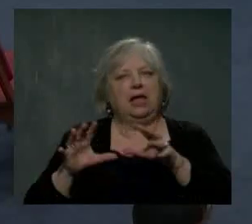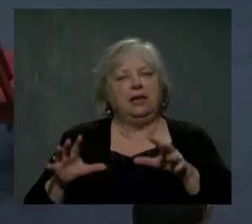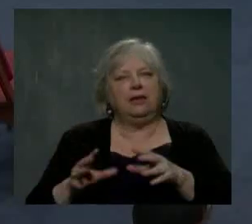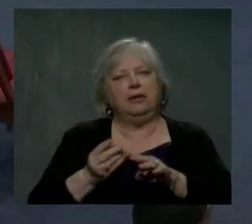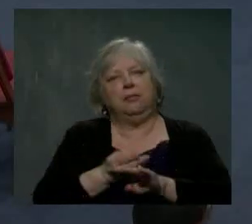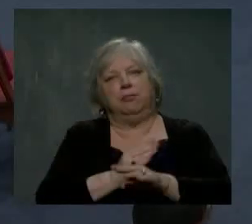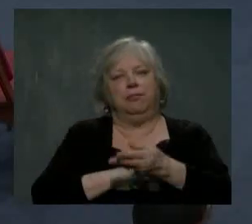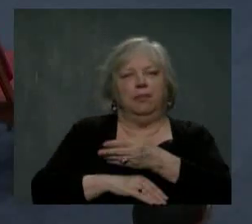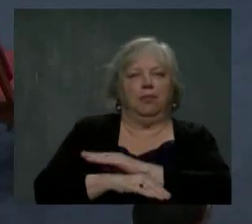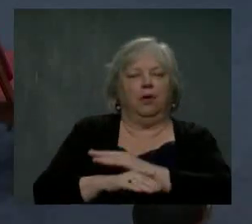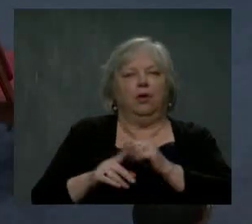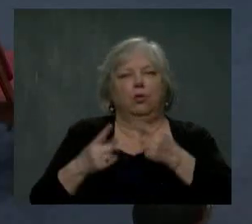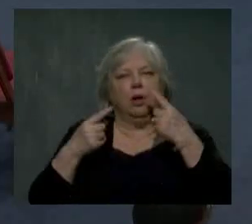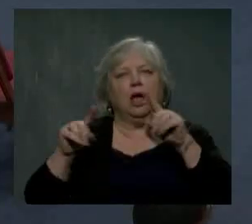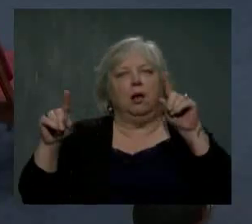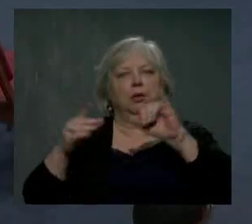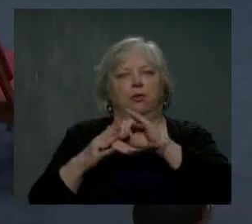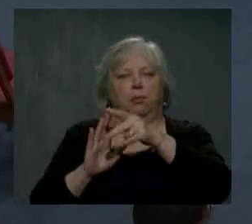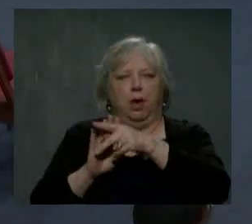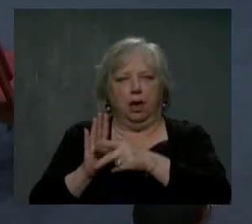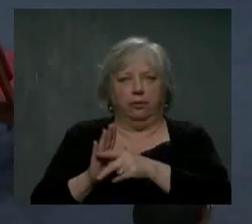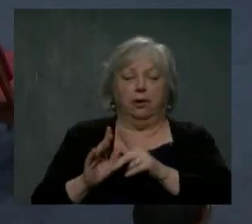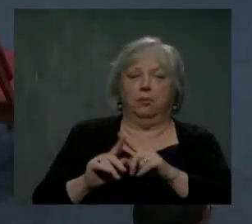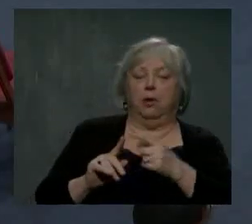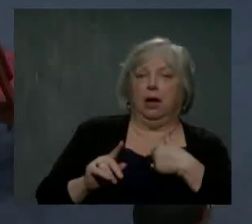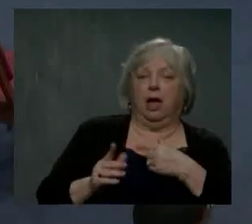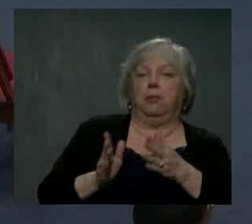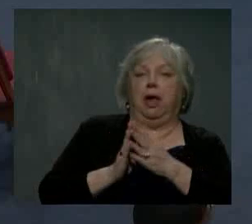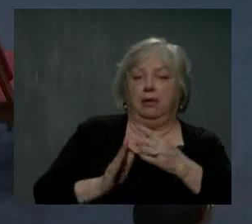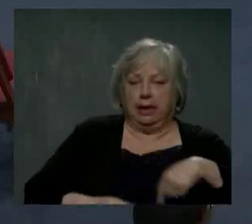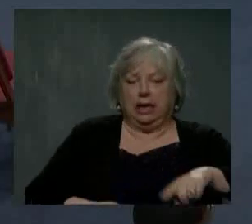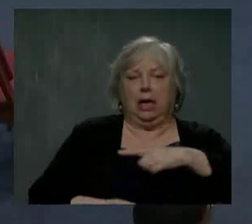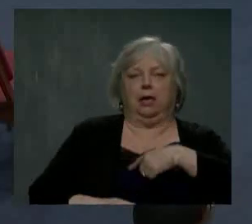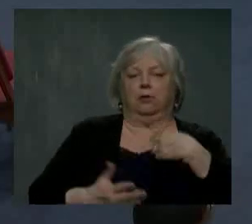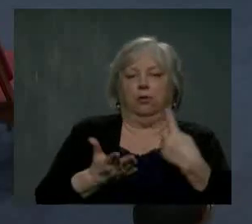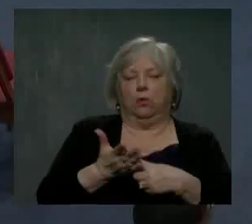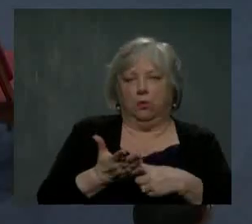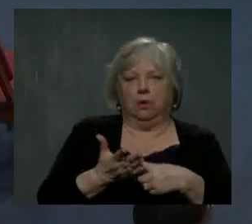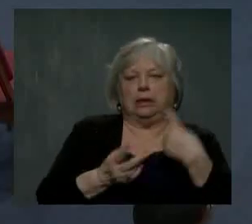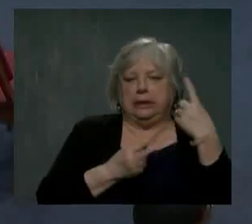to consider this as a board, and if we need to discuss it further, that's fine.